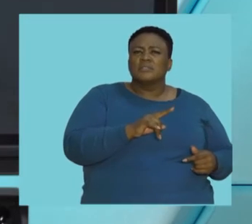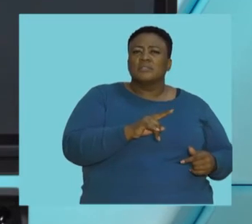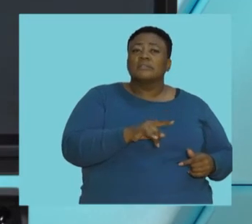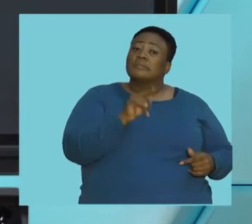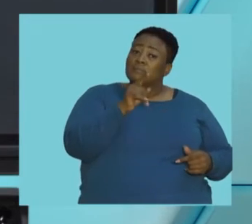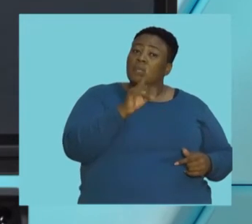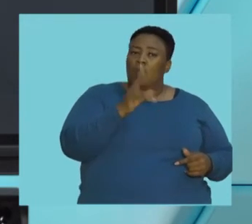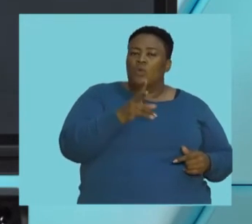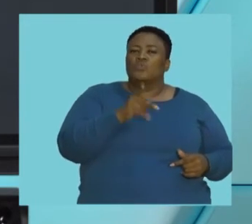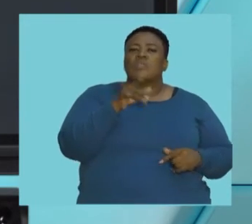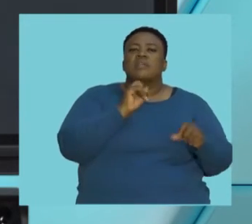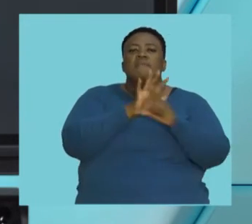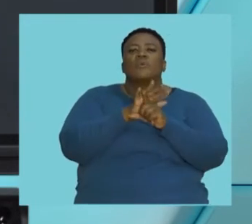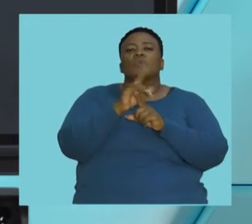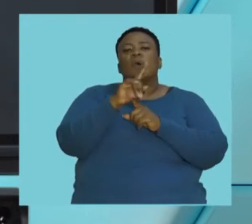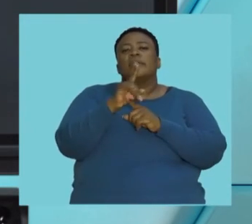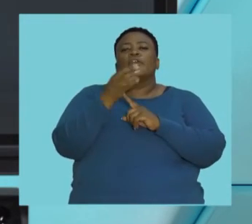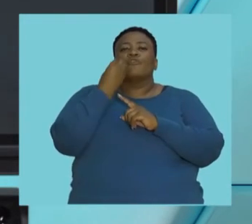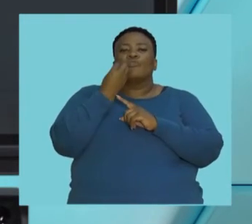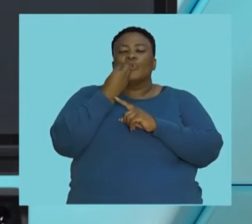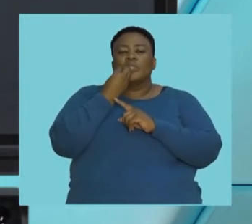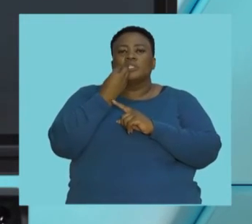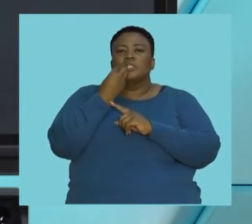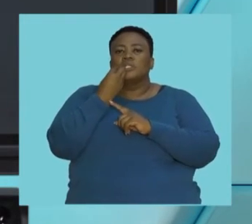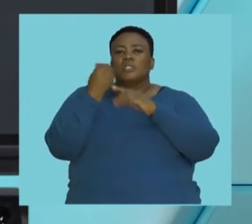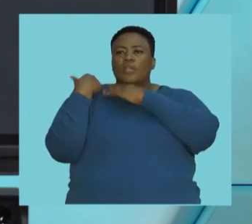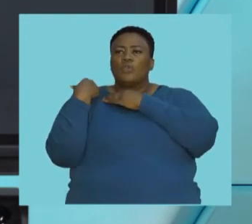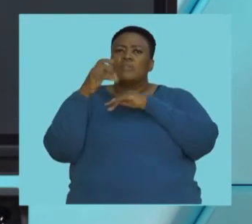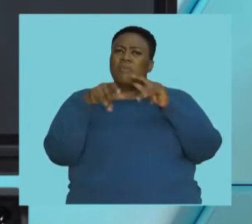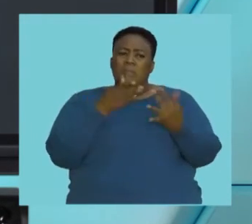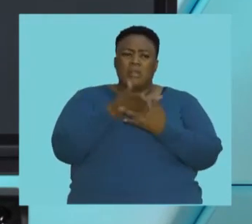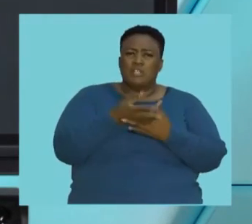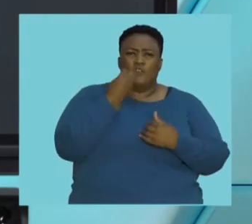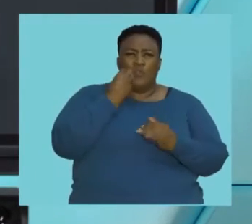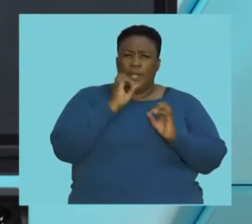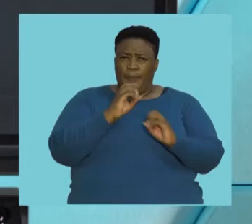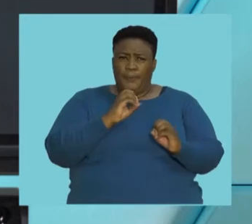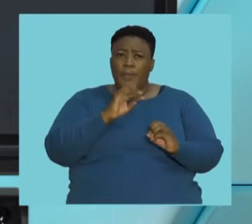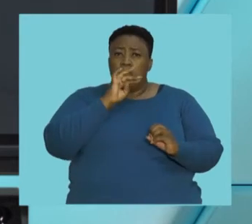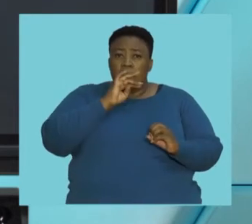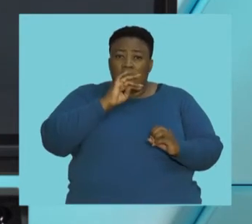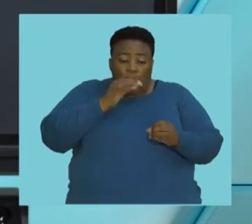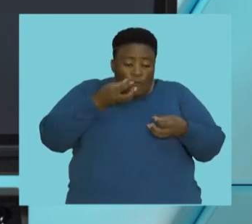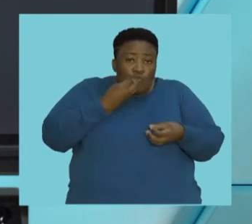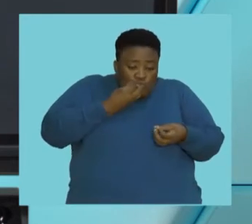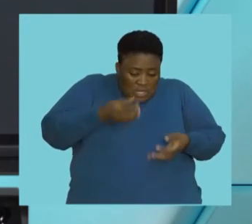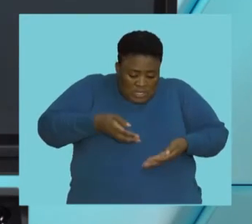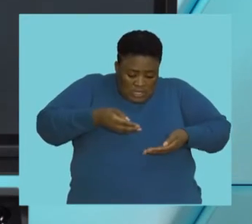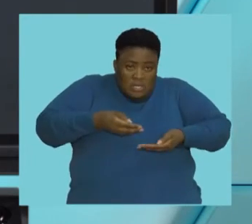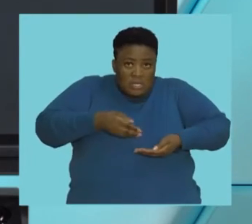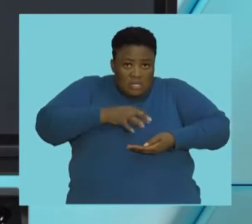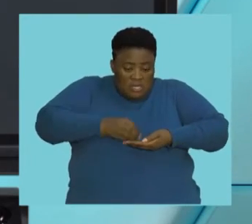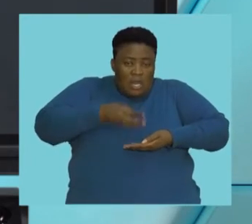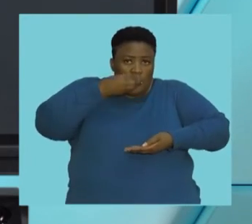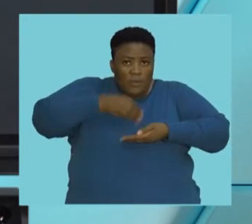also, again, an impact of food security. So people that don't have access to food, do not have a meal on a daily basis,